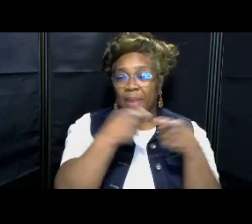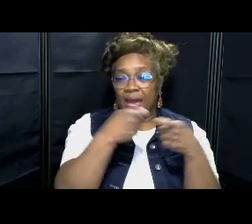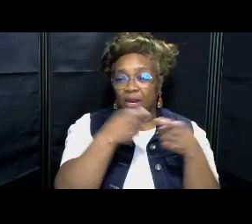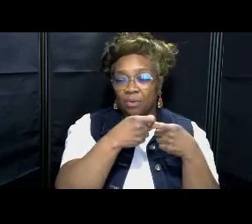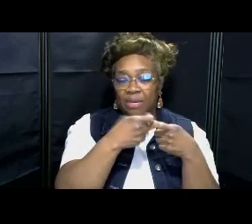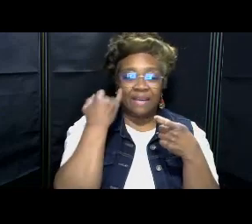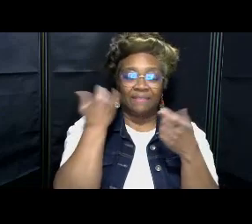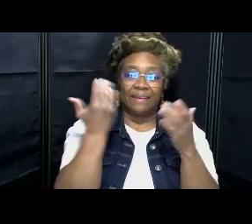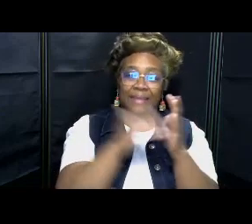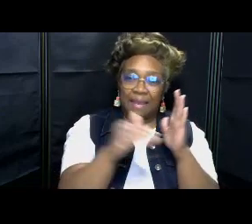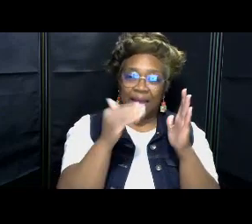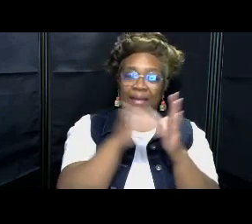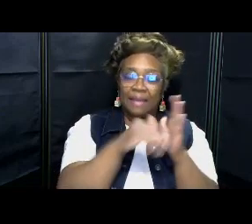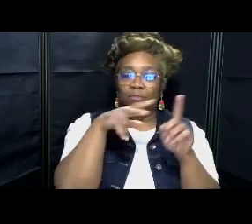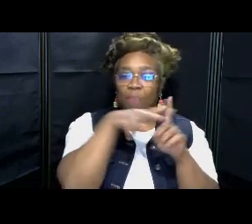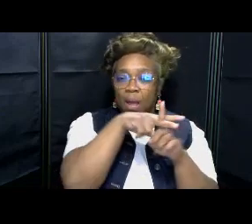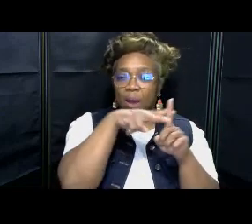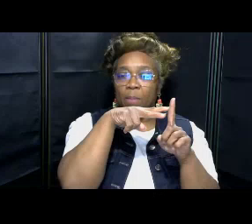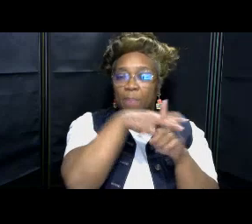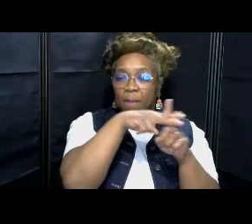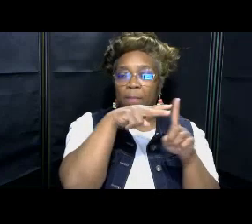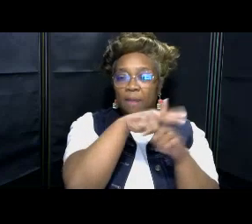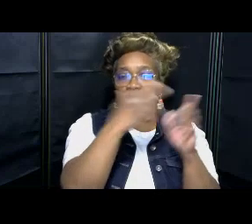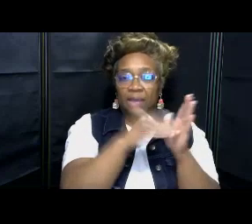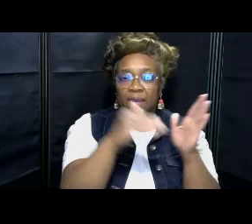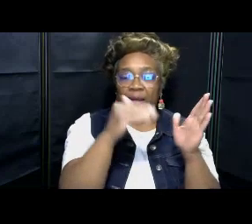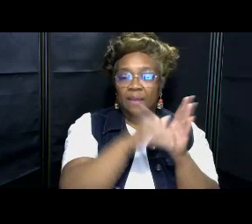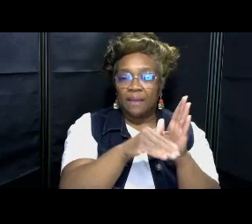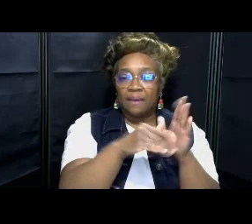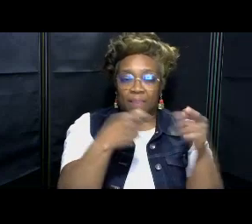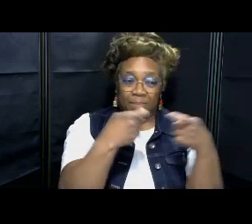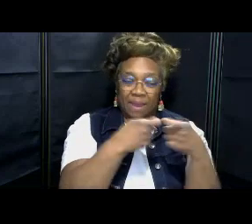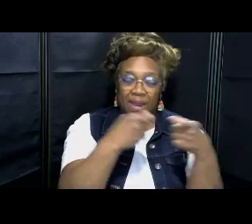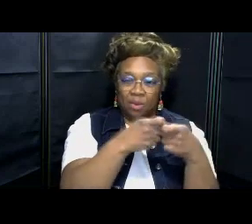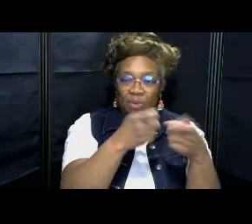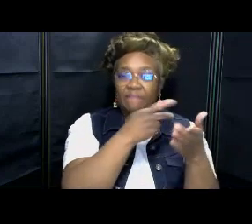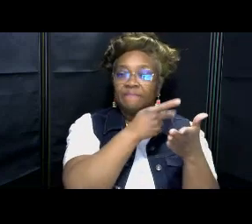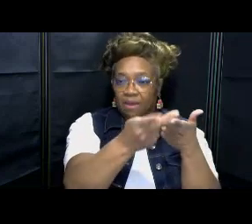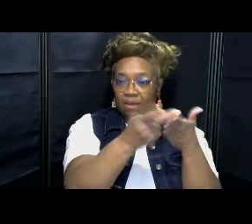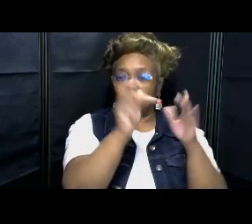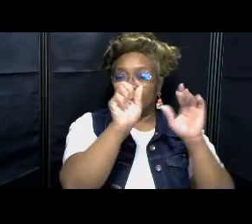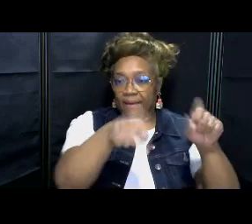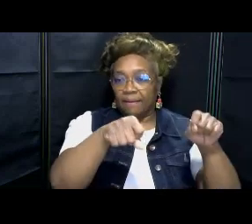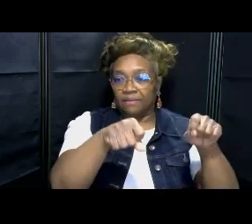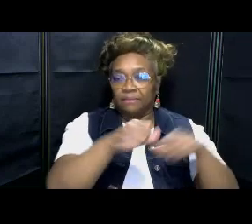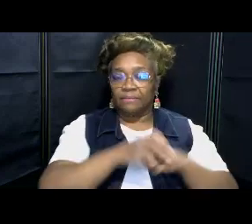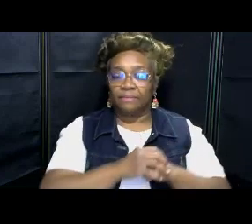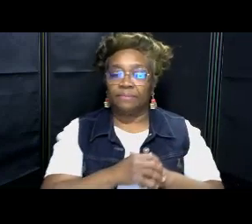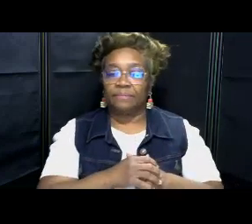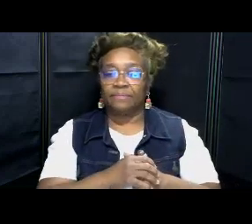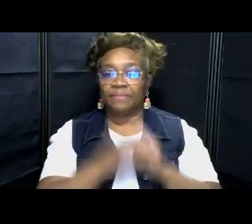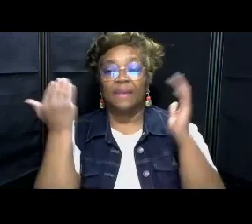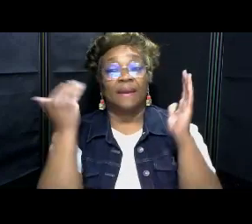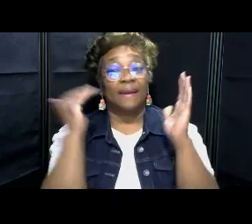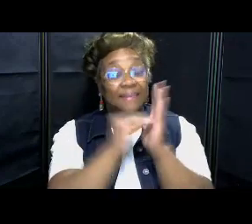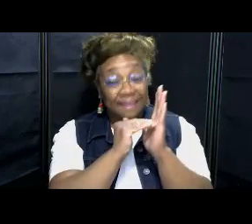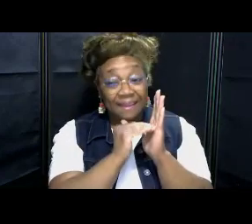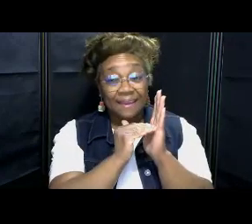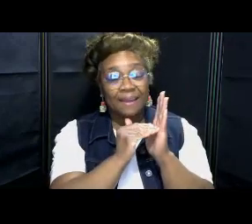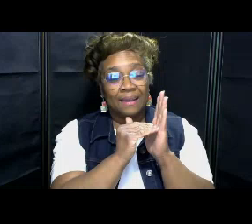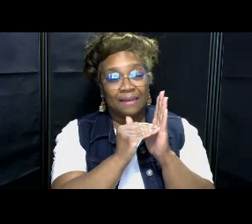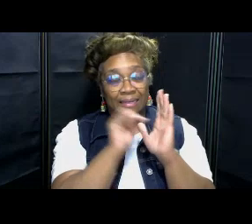over and over again can at some point cause the battery to fail. So again, it can cause a fire.